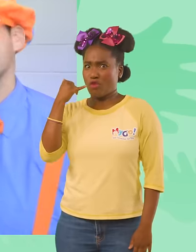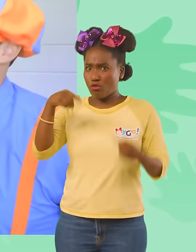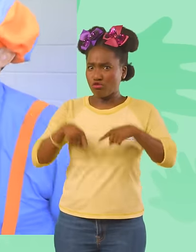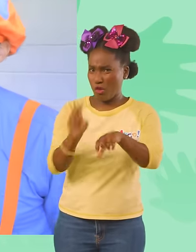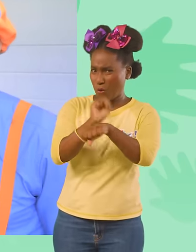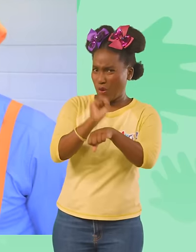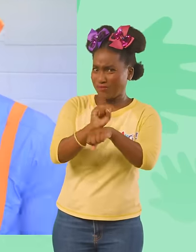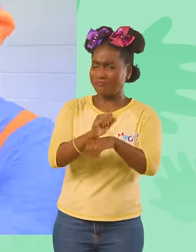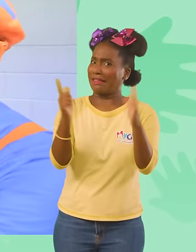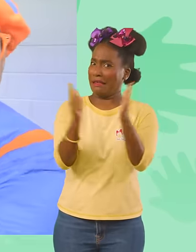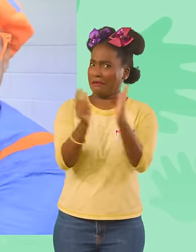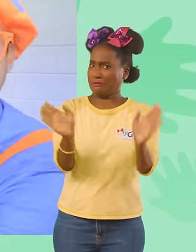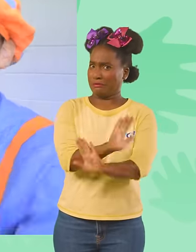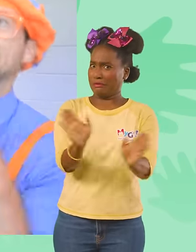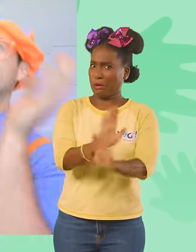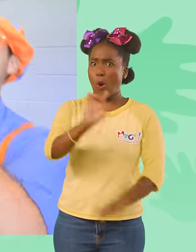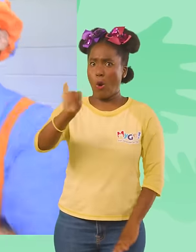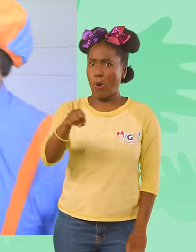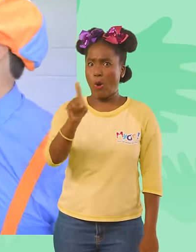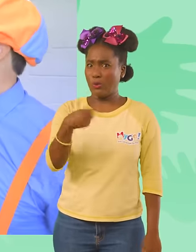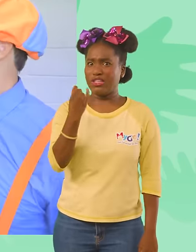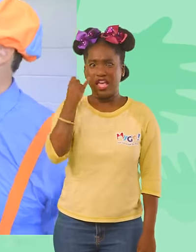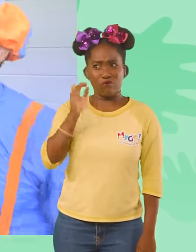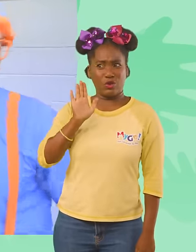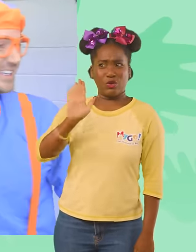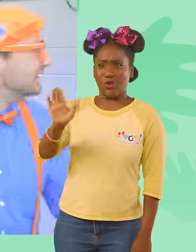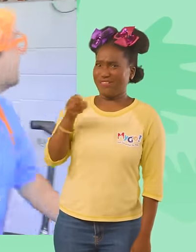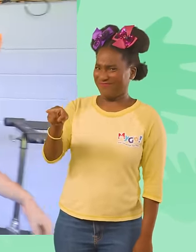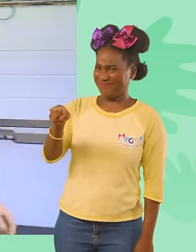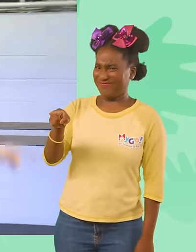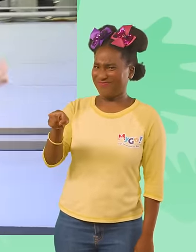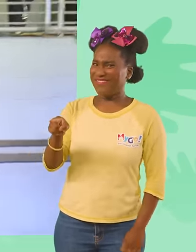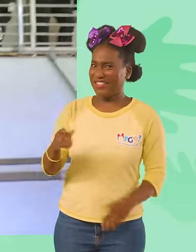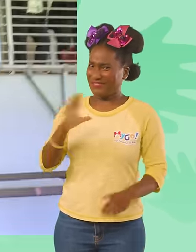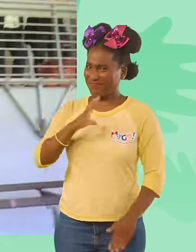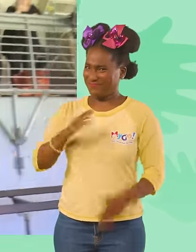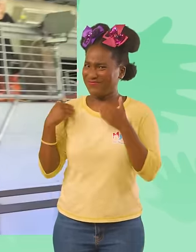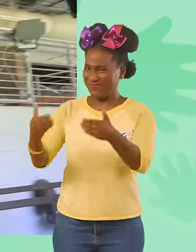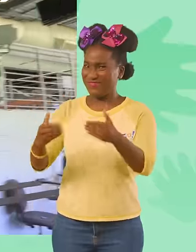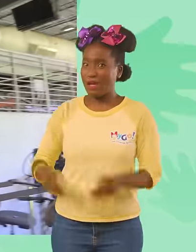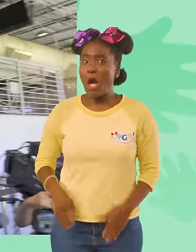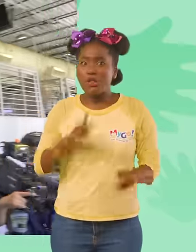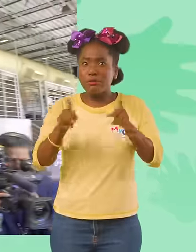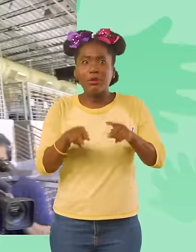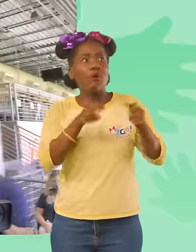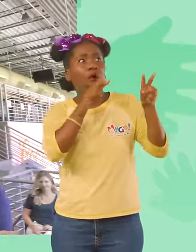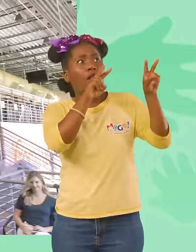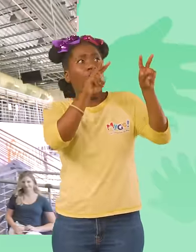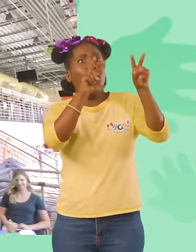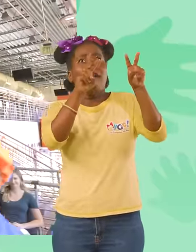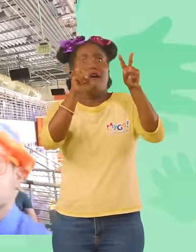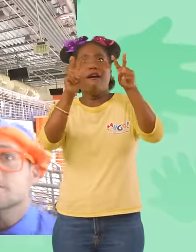job. That's a no-no, unless you're him. All right, nice to meet you. Oh, look, there's people up there.